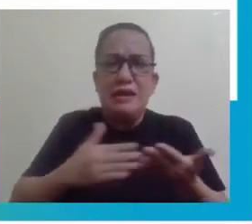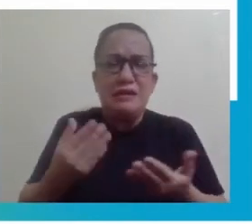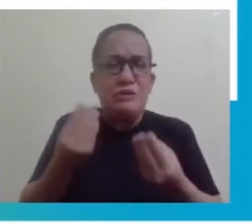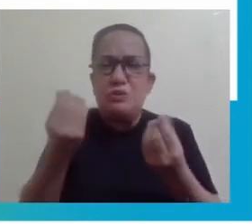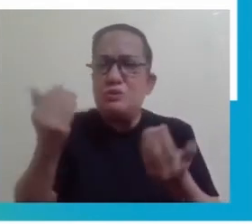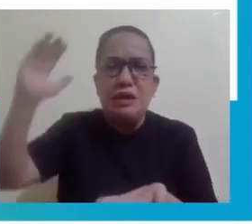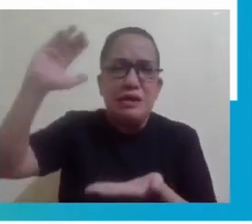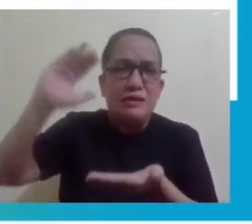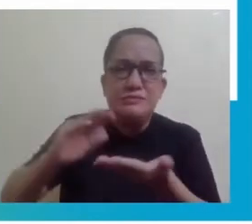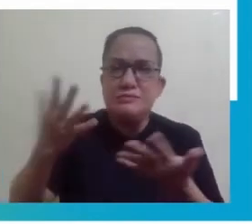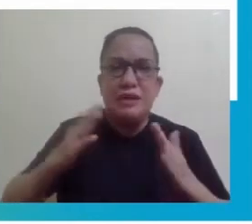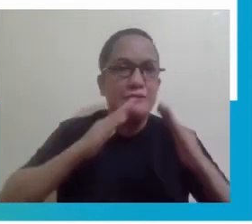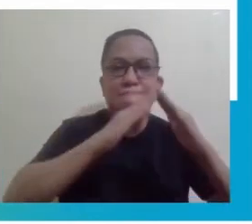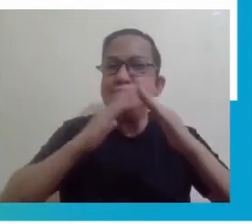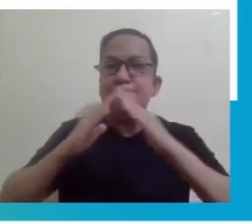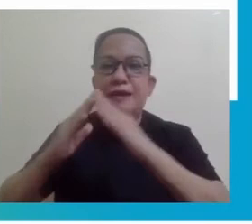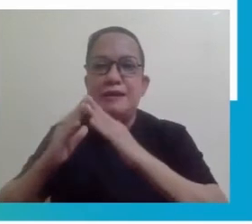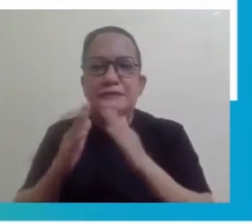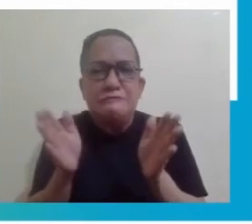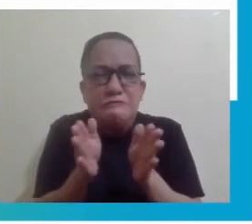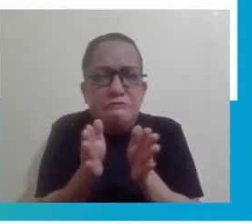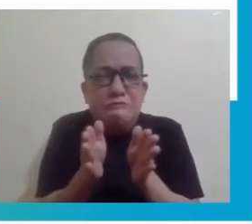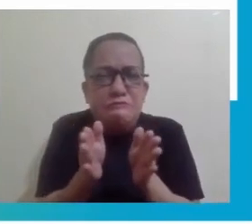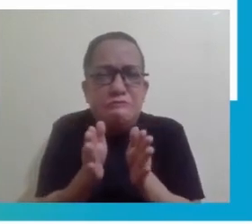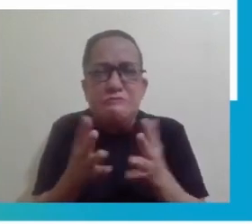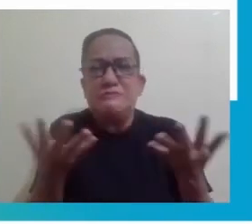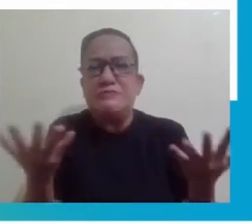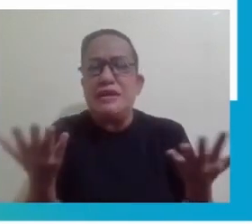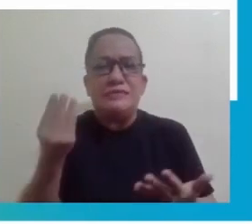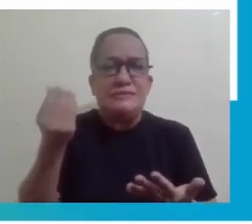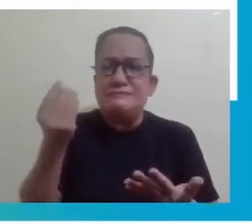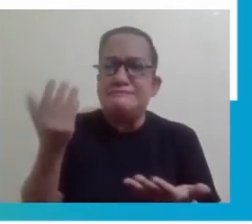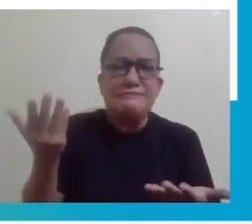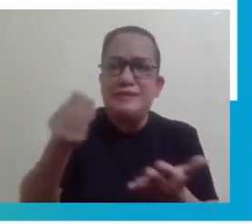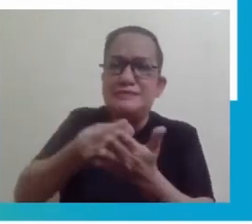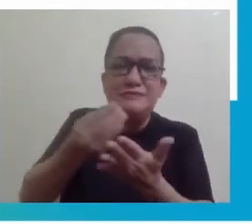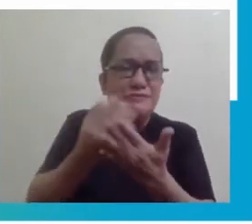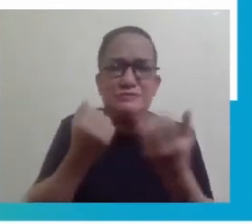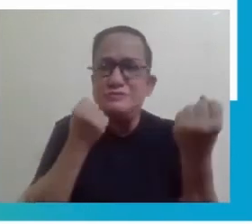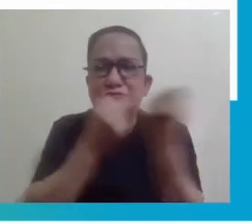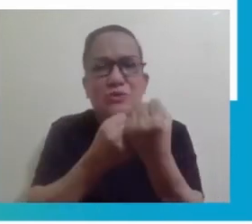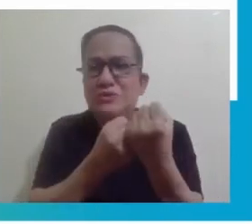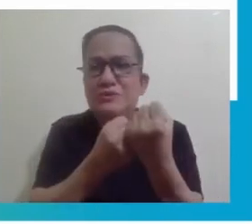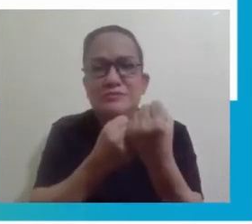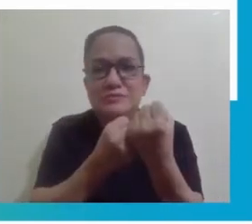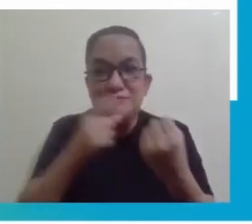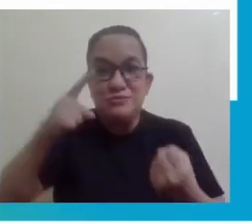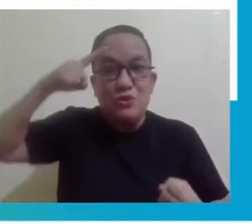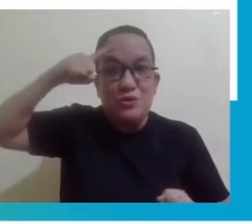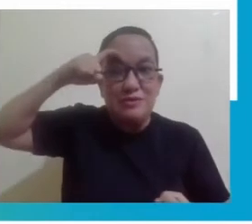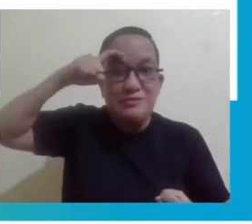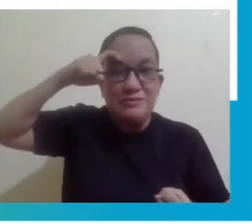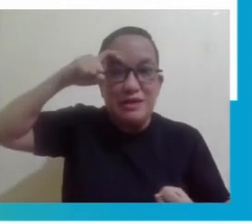live with the financial support. As you understand, the Mongolian winter is very harsh. It's minus 40 degrees.